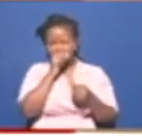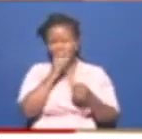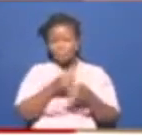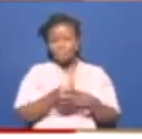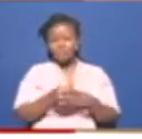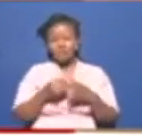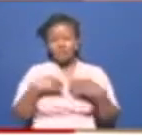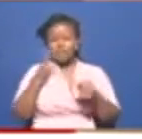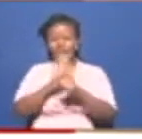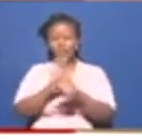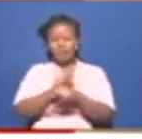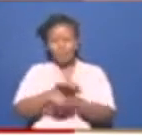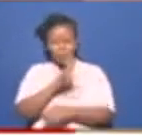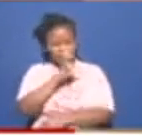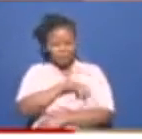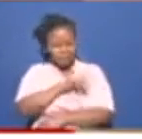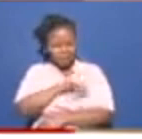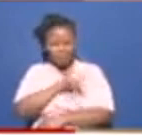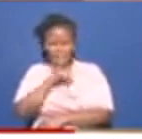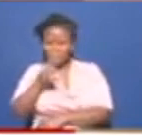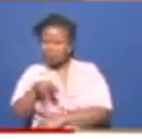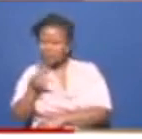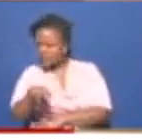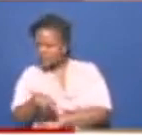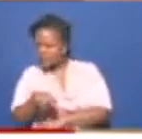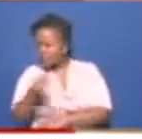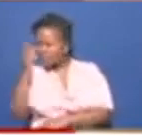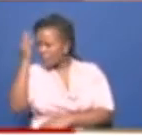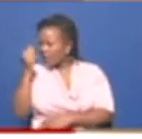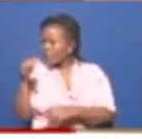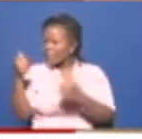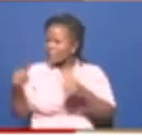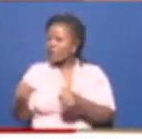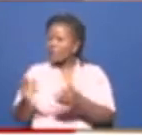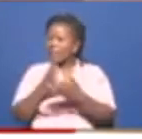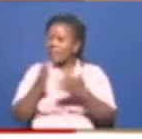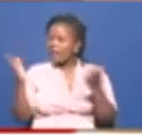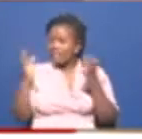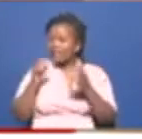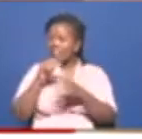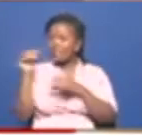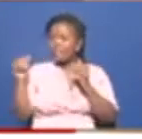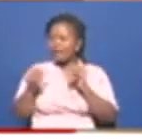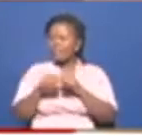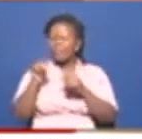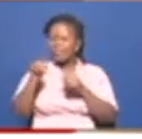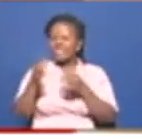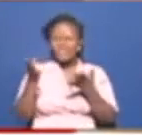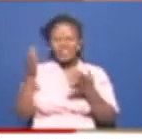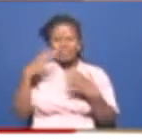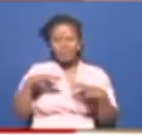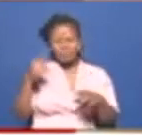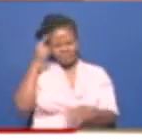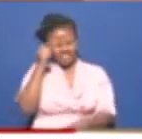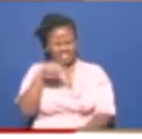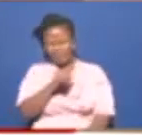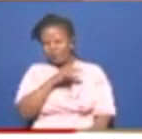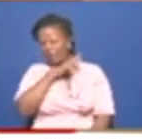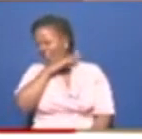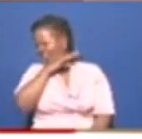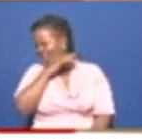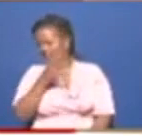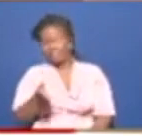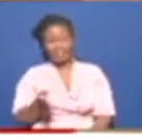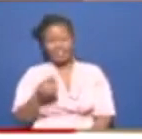around it. Yeah, what is it? You know, because anything affiliated to urine and feces is very sensitive. You're dirty, you're unkempt, you're poor